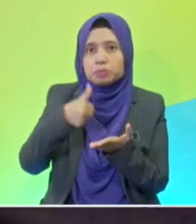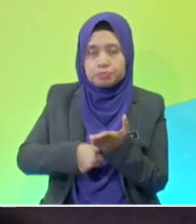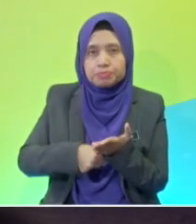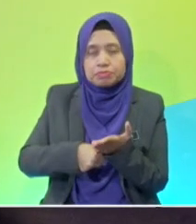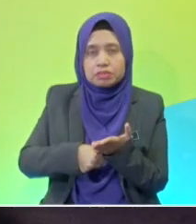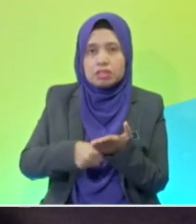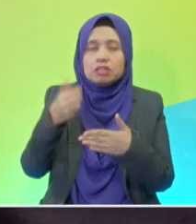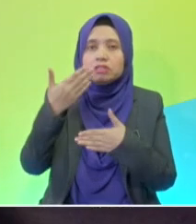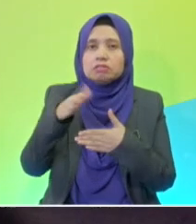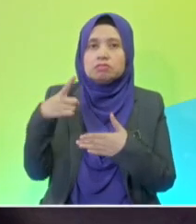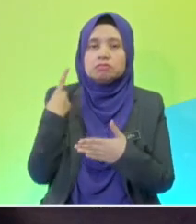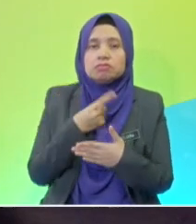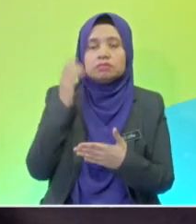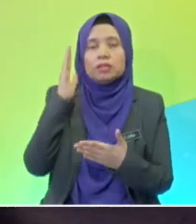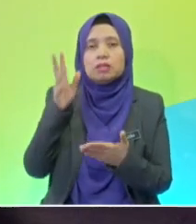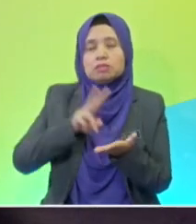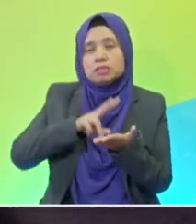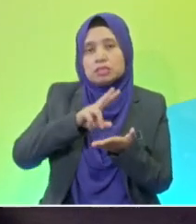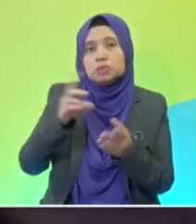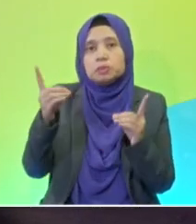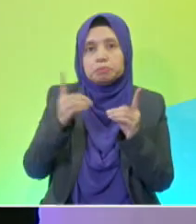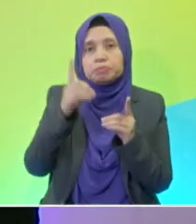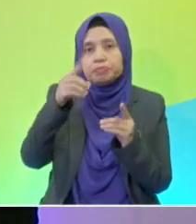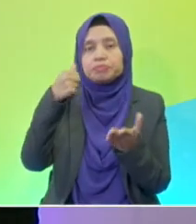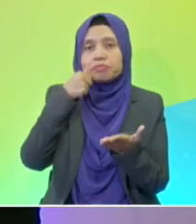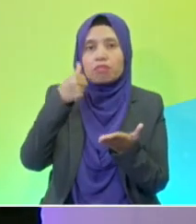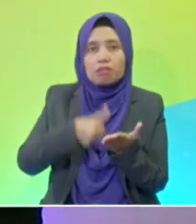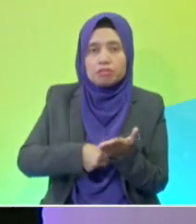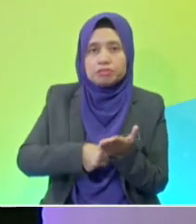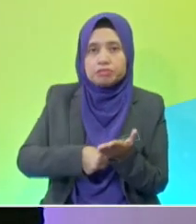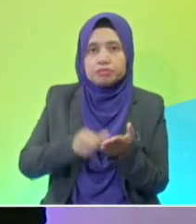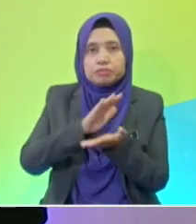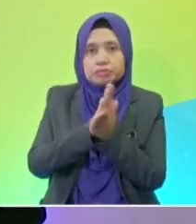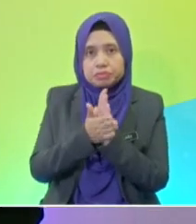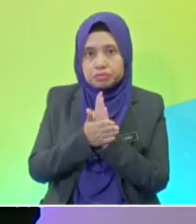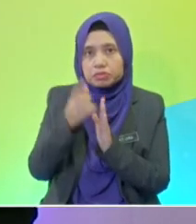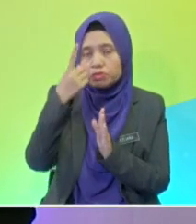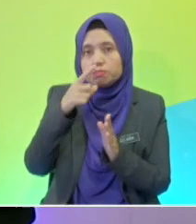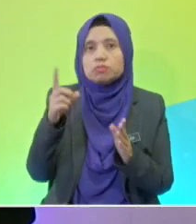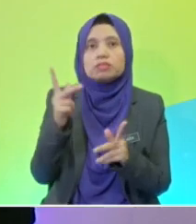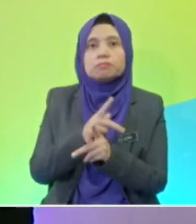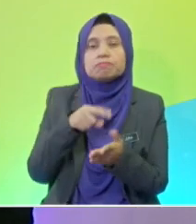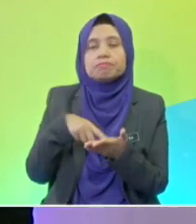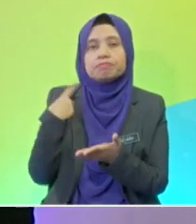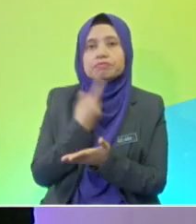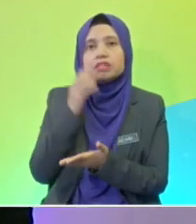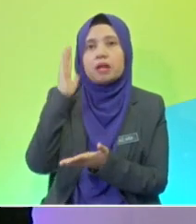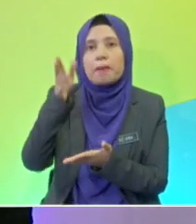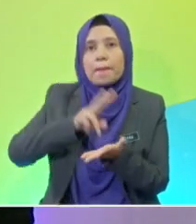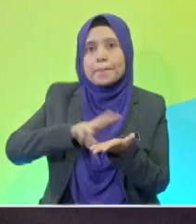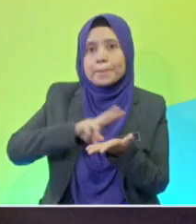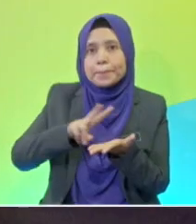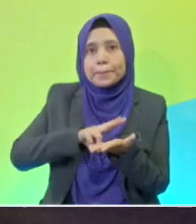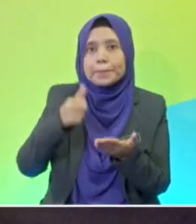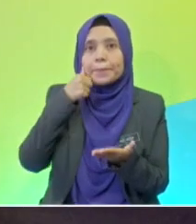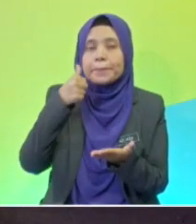found a letter in our time capsule. And for this segment, what we're going to do is to read the letter and see what's the So this content of letter